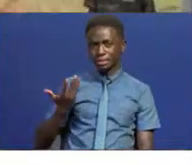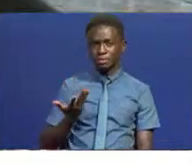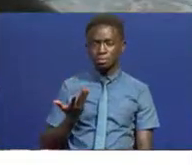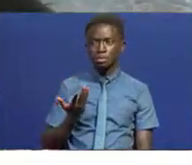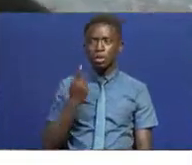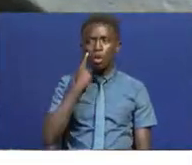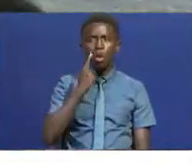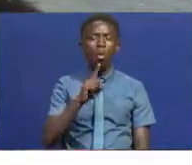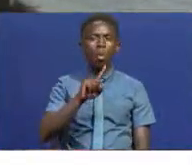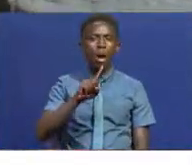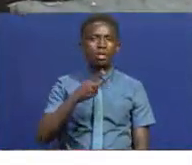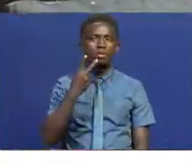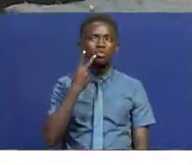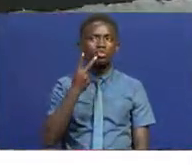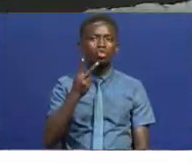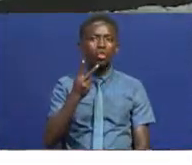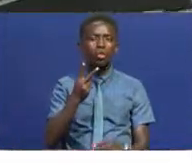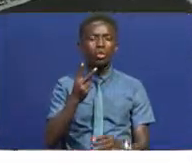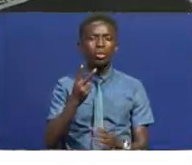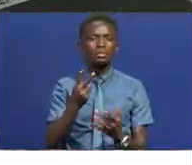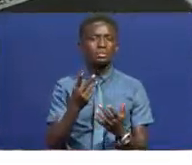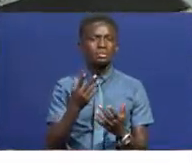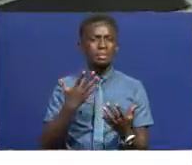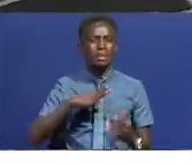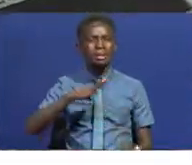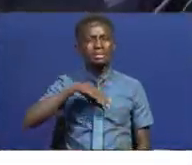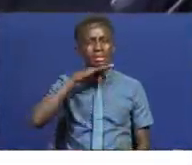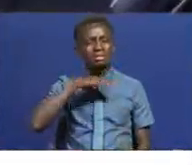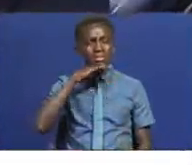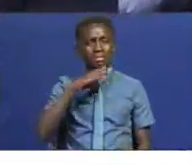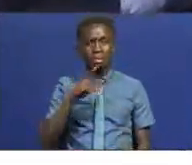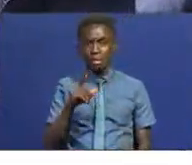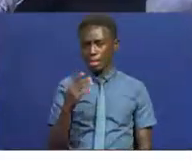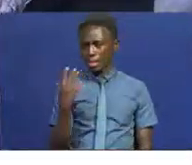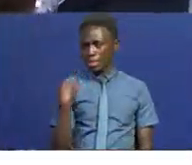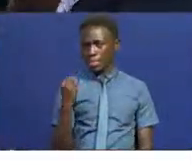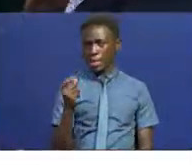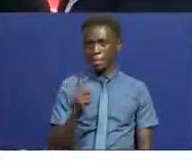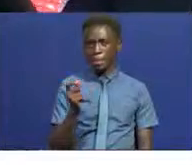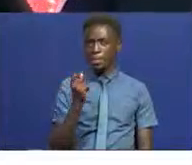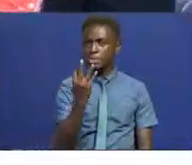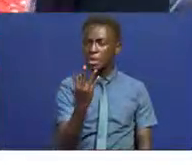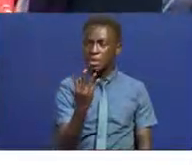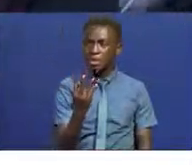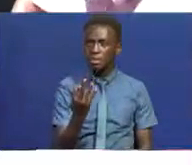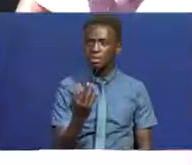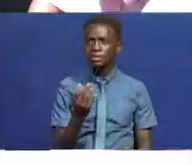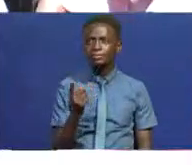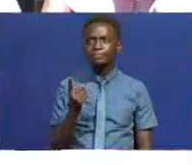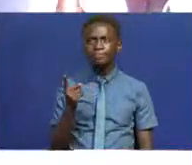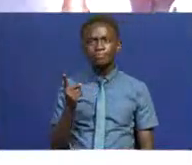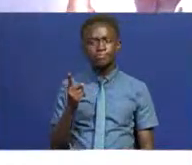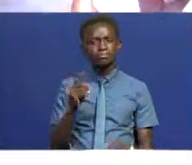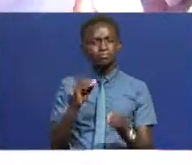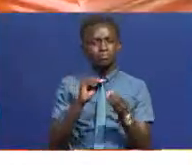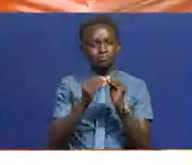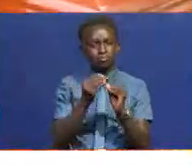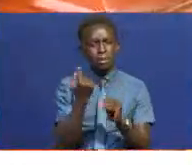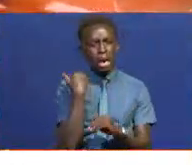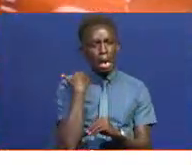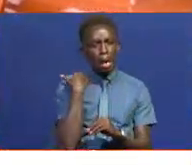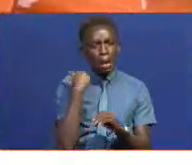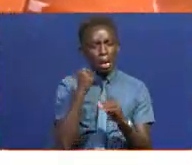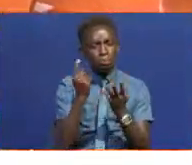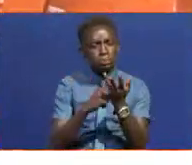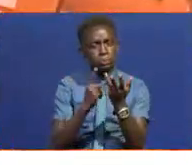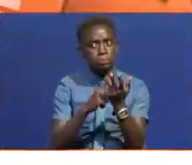1,200 deaths reported. But these are not just statistics. This is Nyota Village in Kuresoi North, Nakuru County. This family